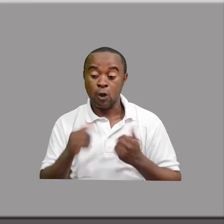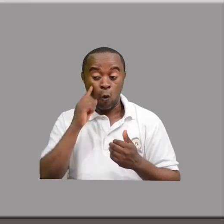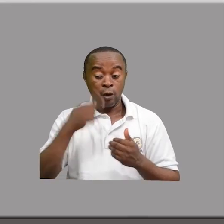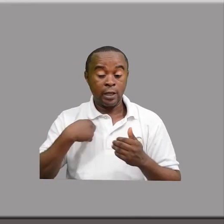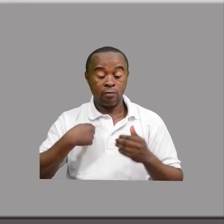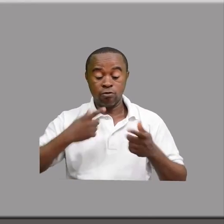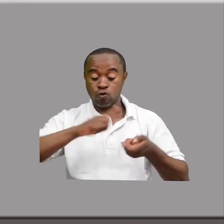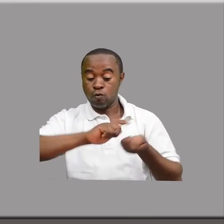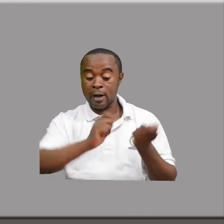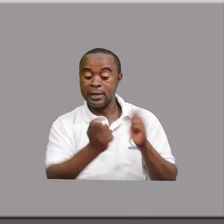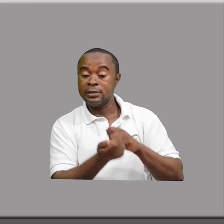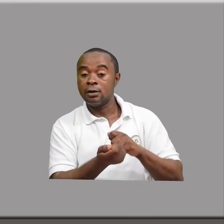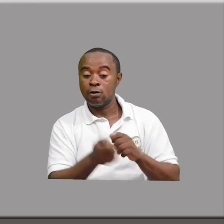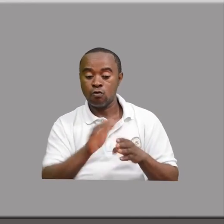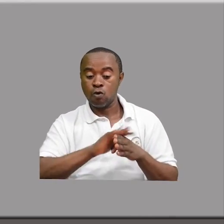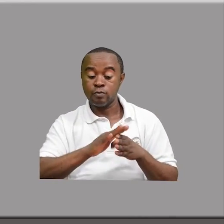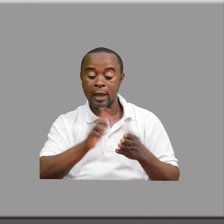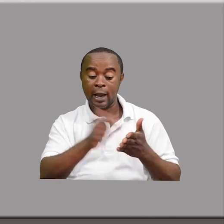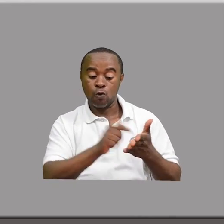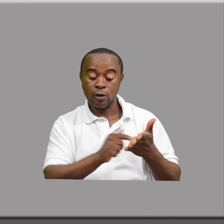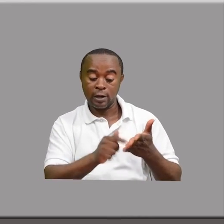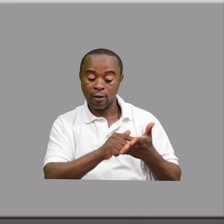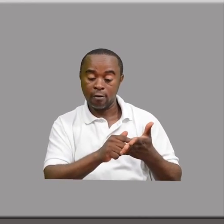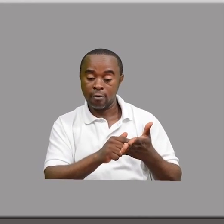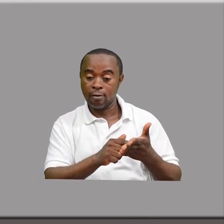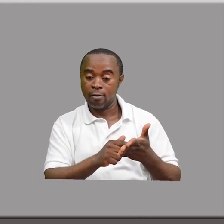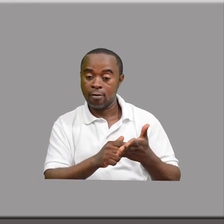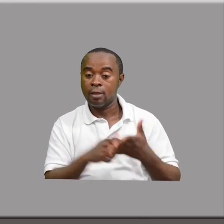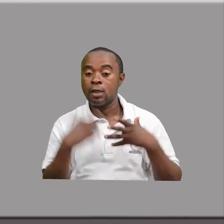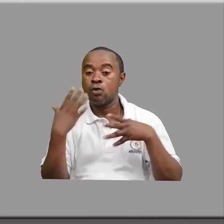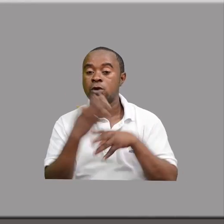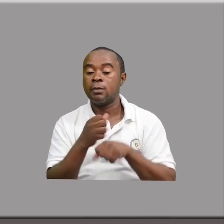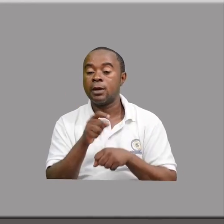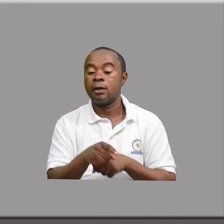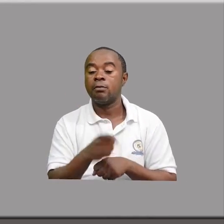have 16 bits. So in each class B network,